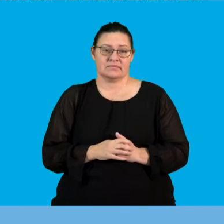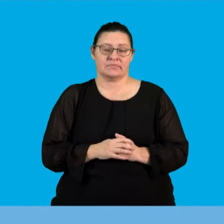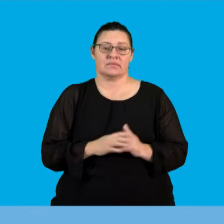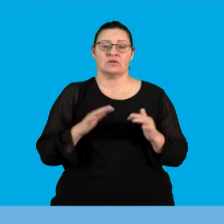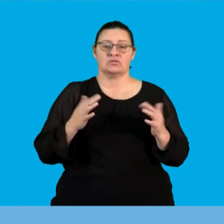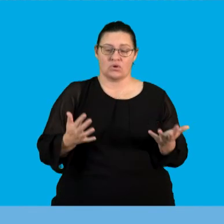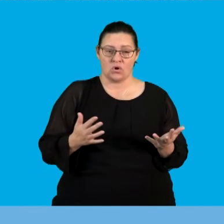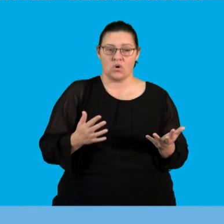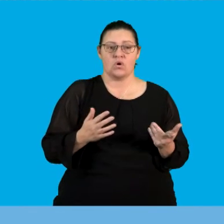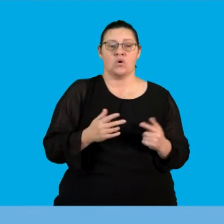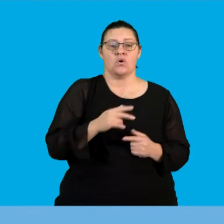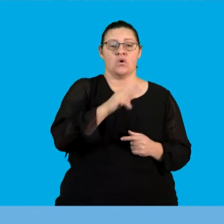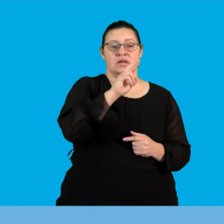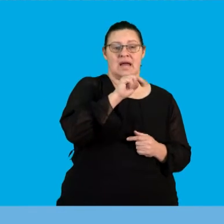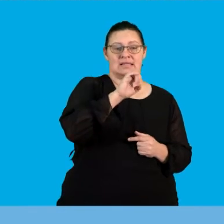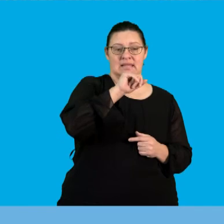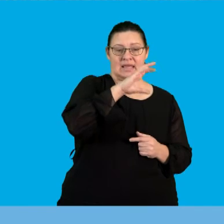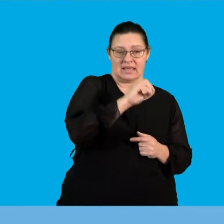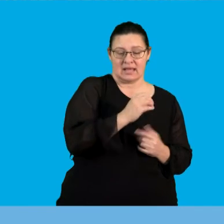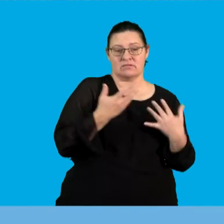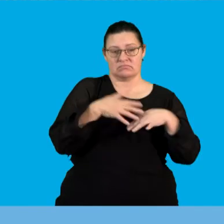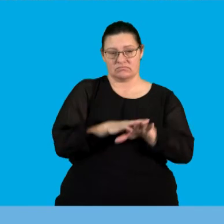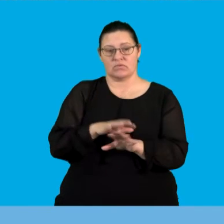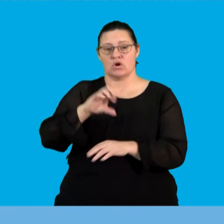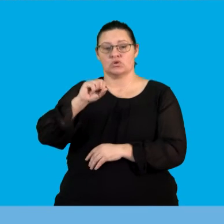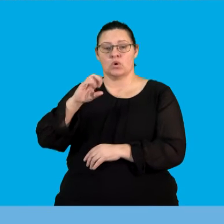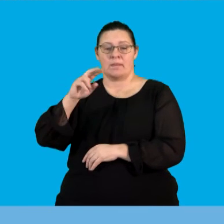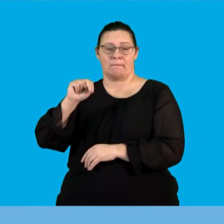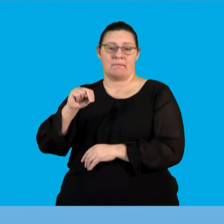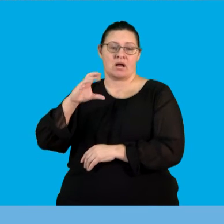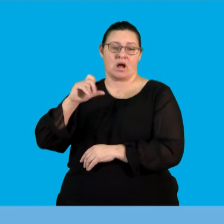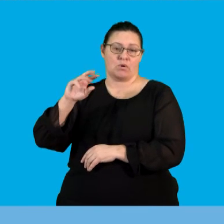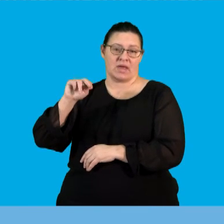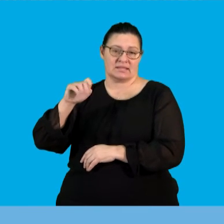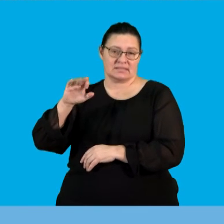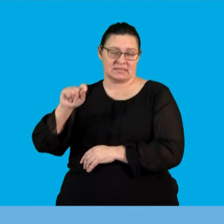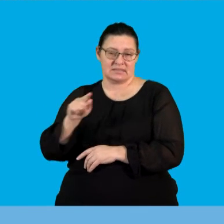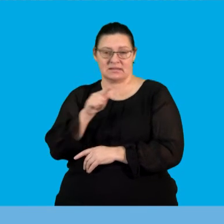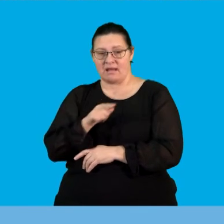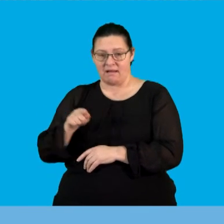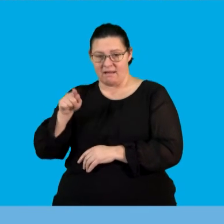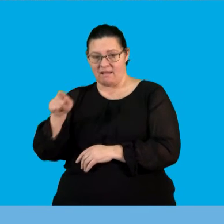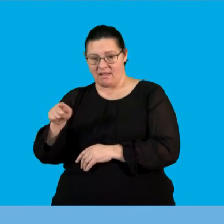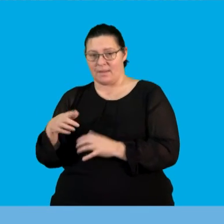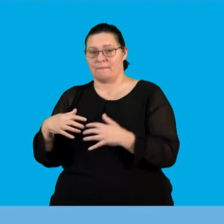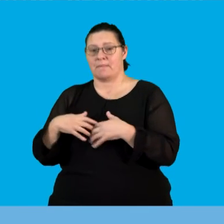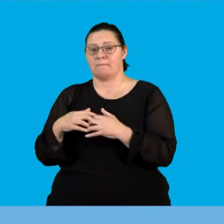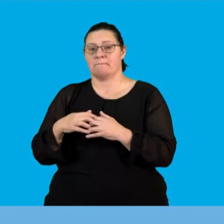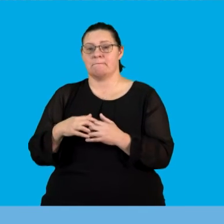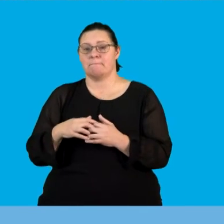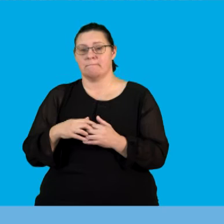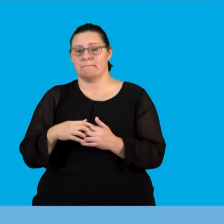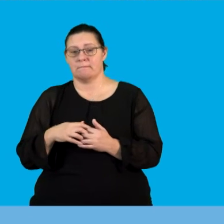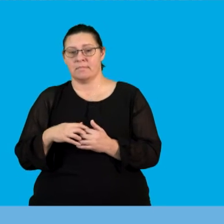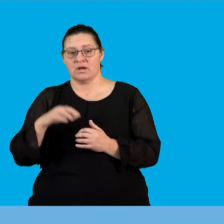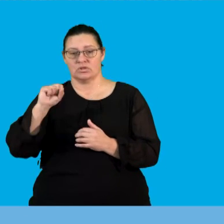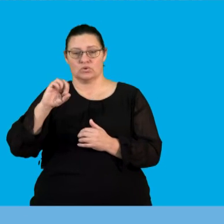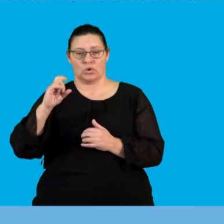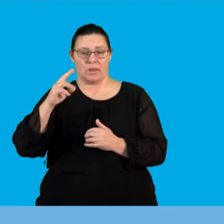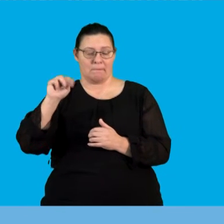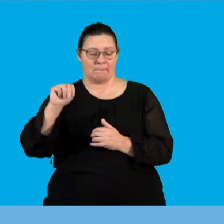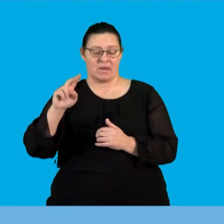carbonate, then the sodium part and the nitrate part, because the nitric acid has a chemical formula of